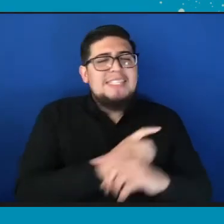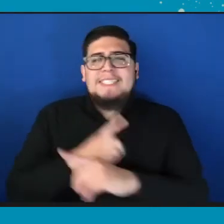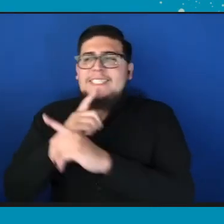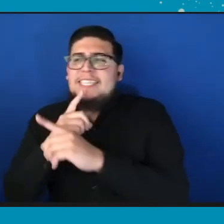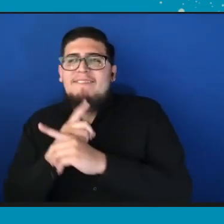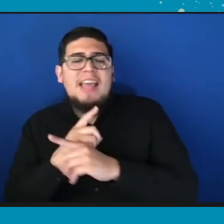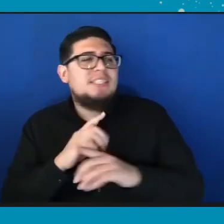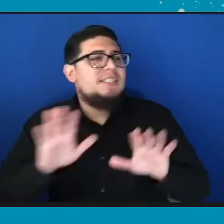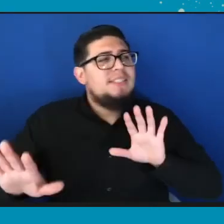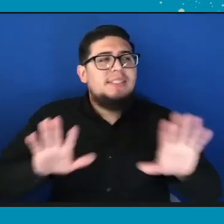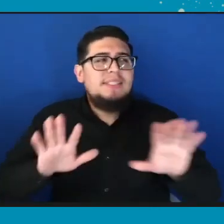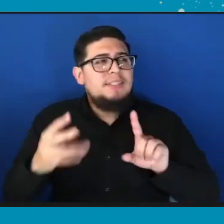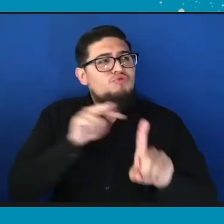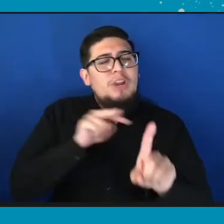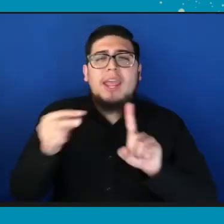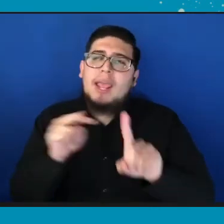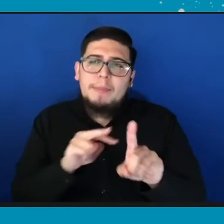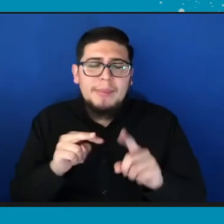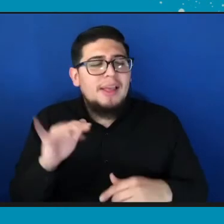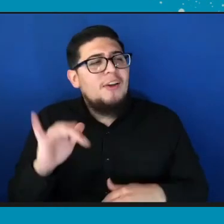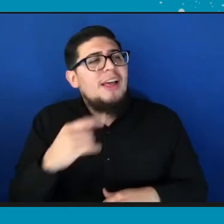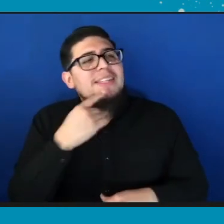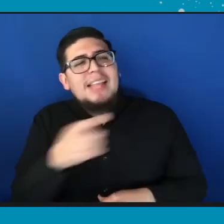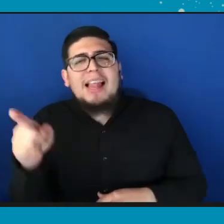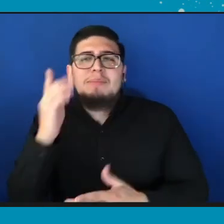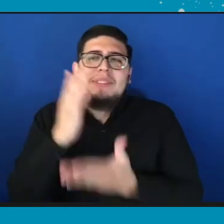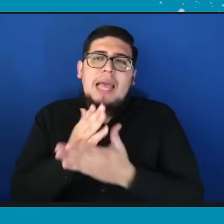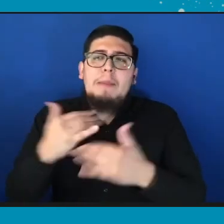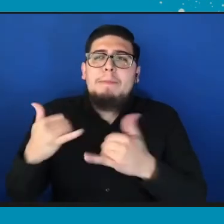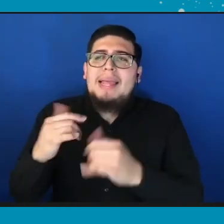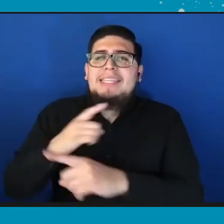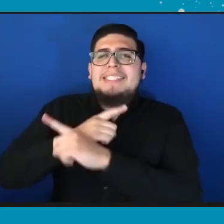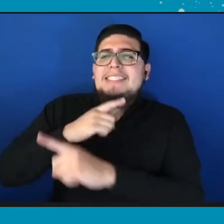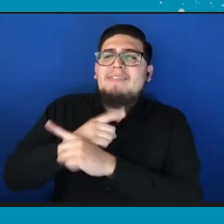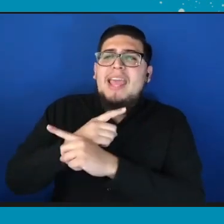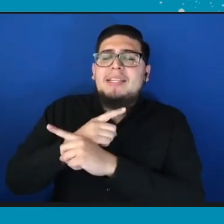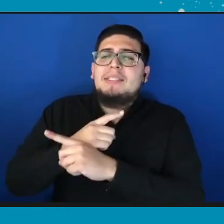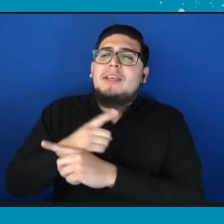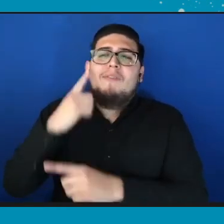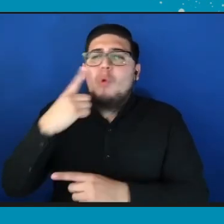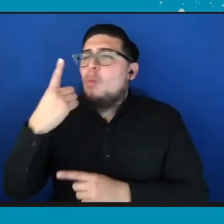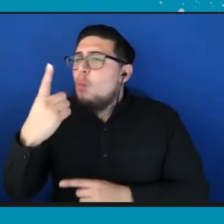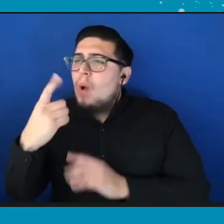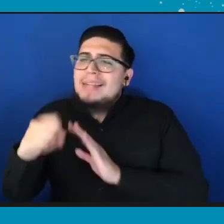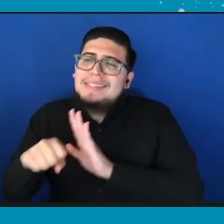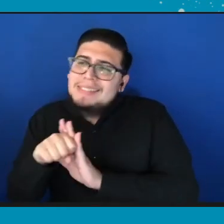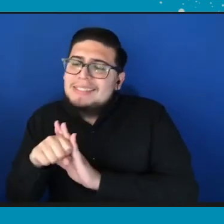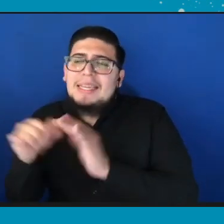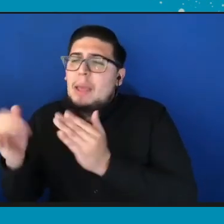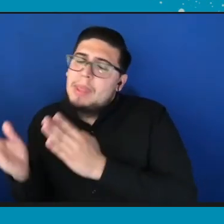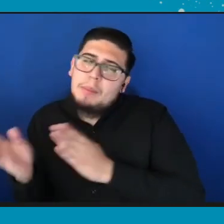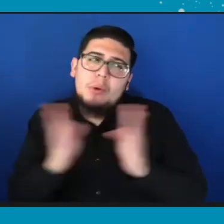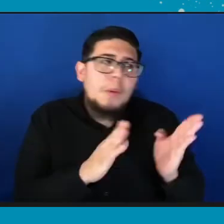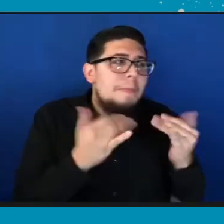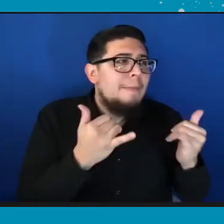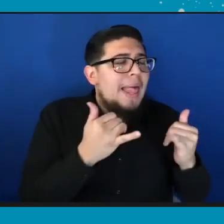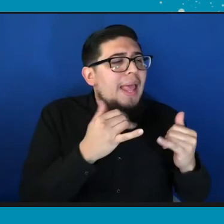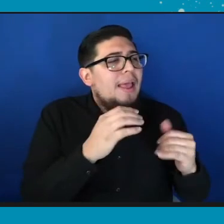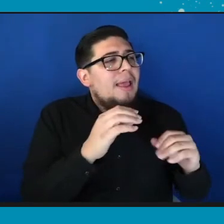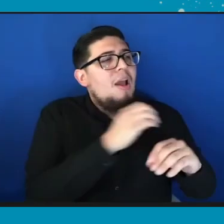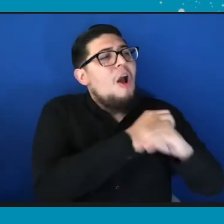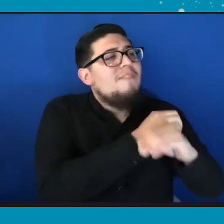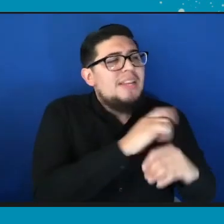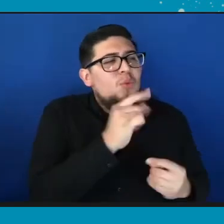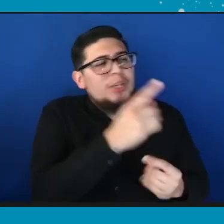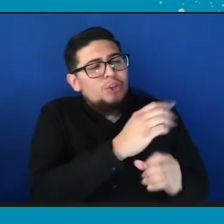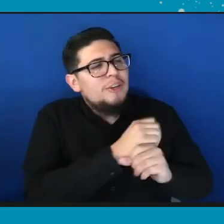Georgia Project to stop playing defense for a season and be able to play offense? What is your vision? Right. What's